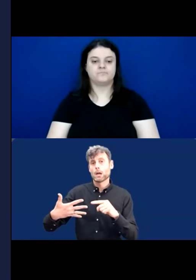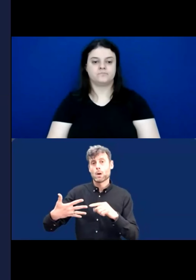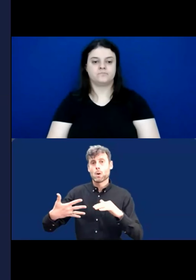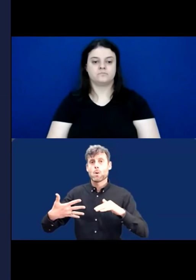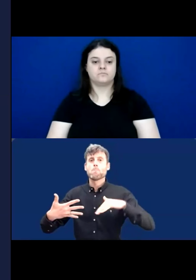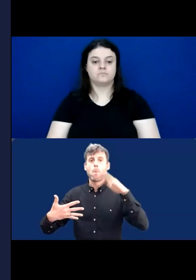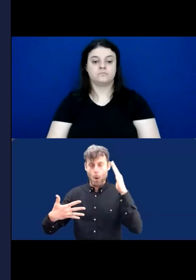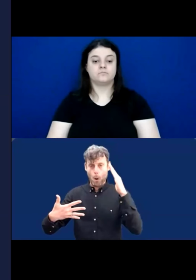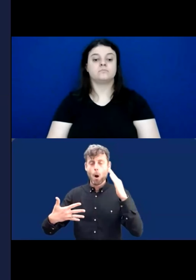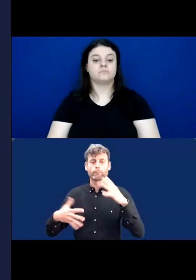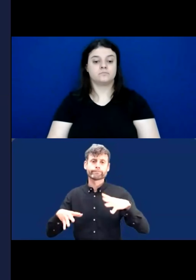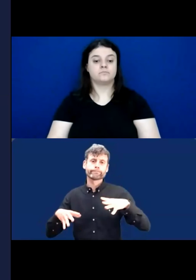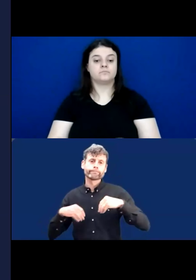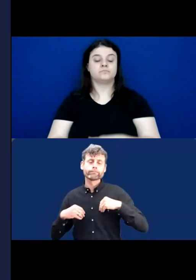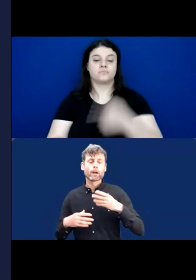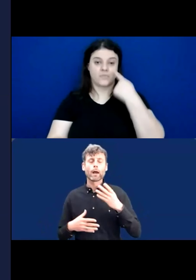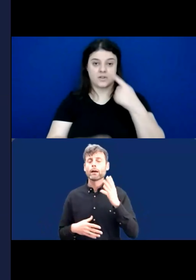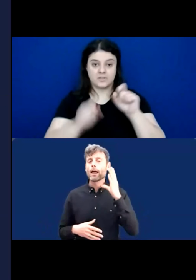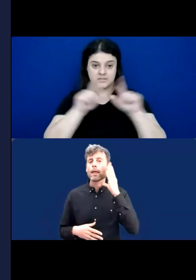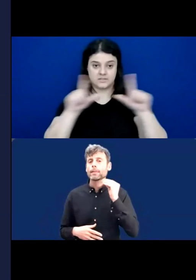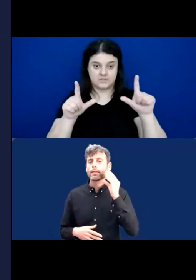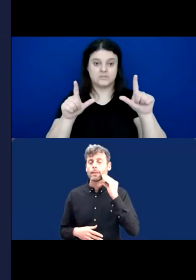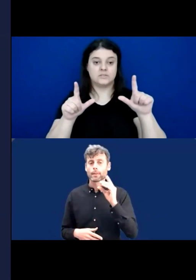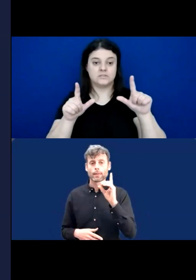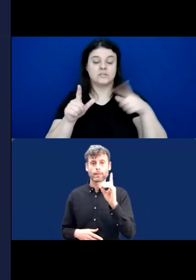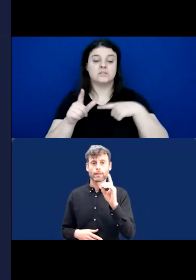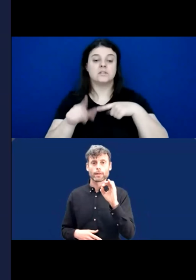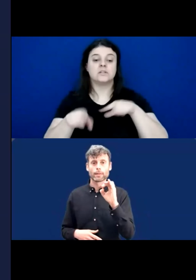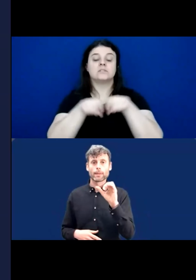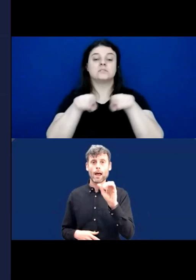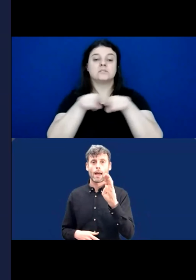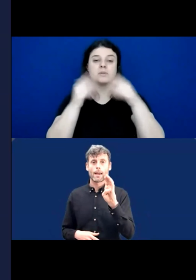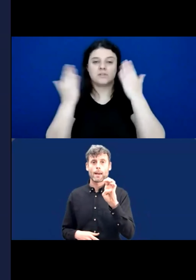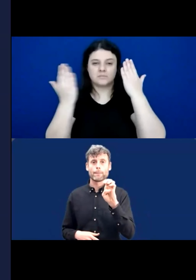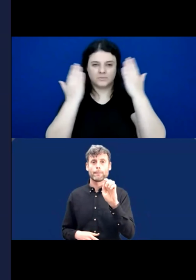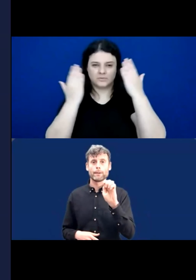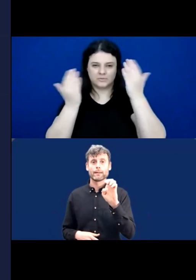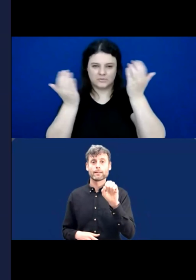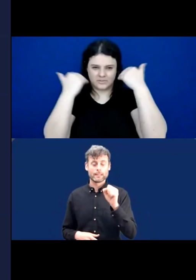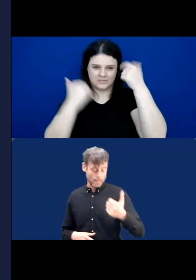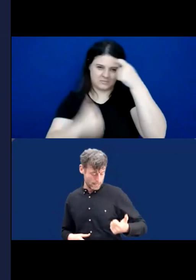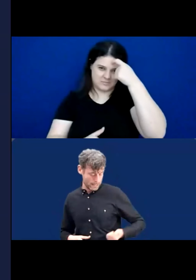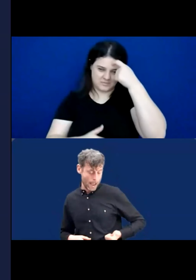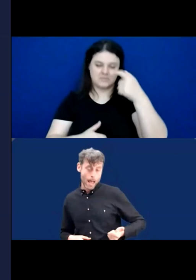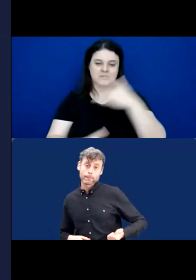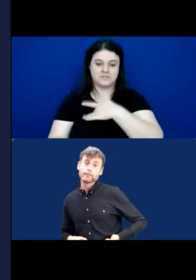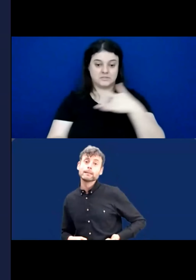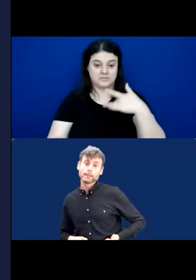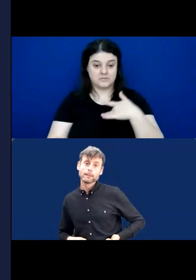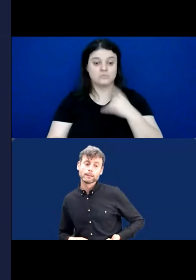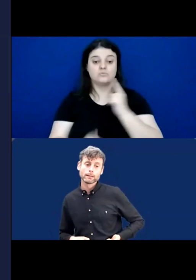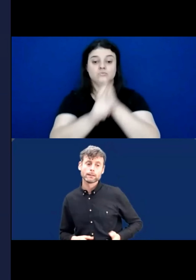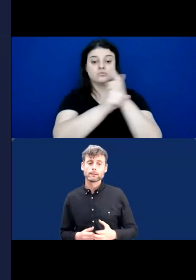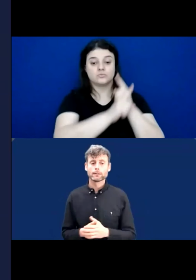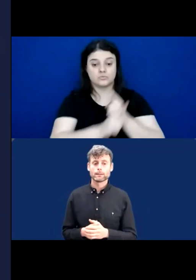On this slide, we also have psychological health, and here significant difference was found in